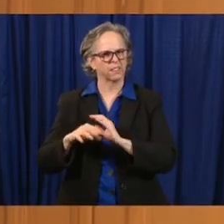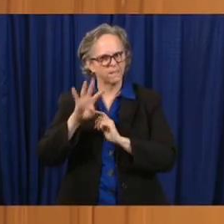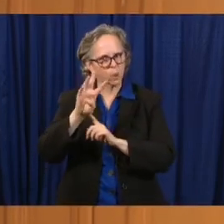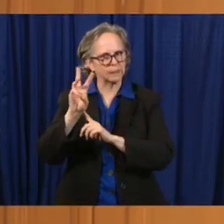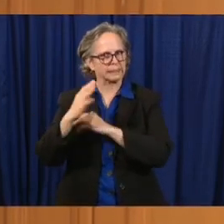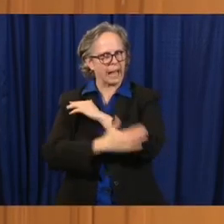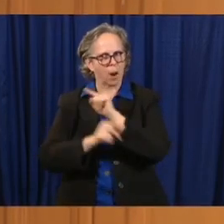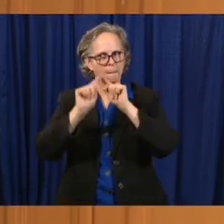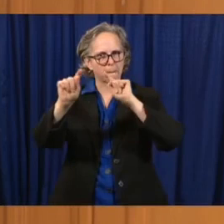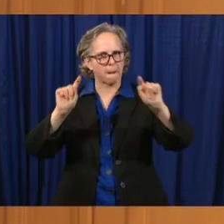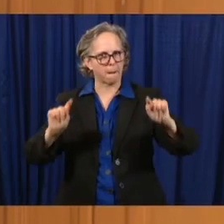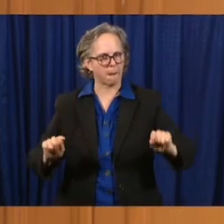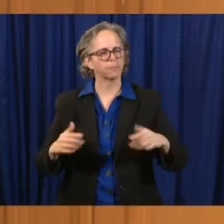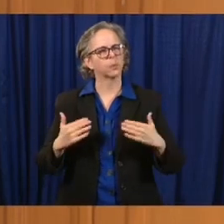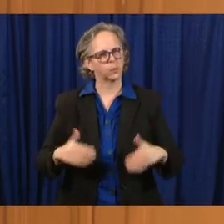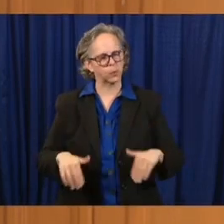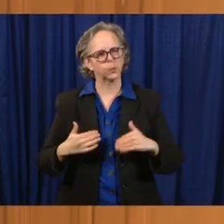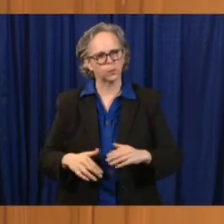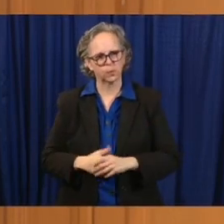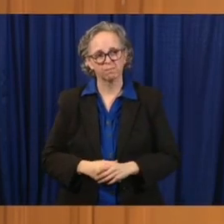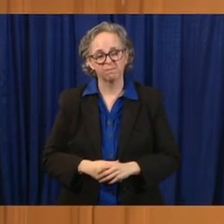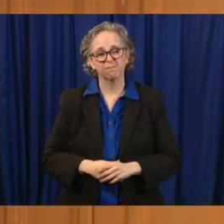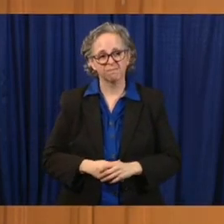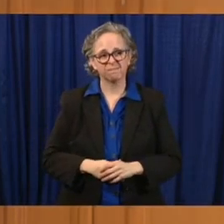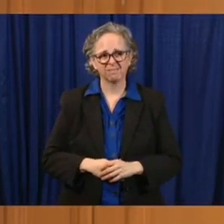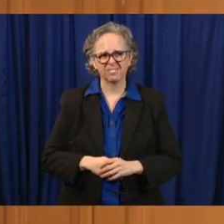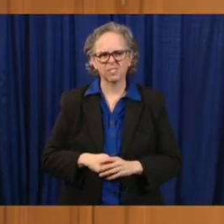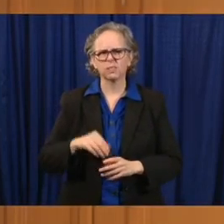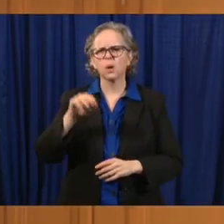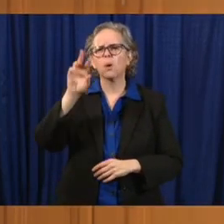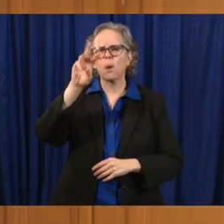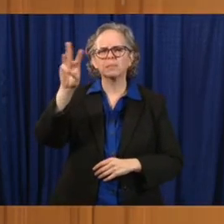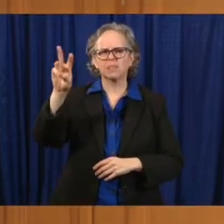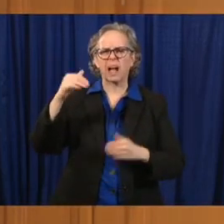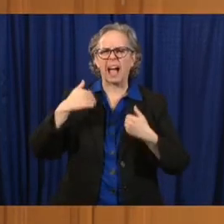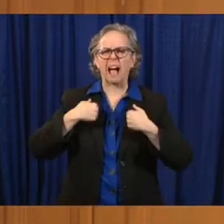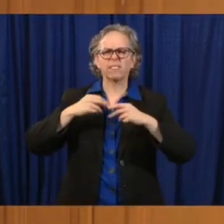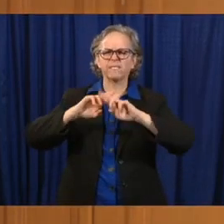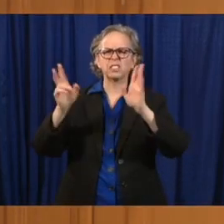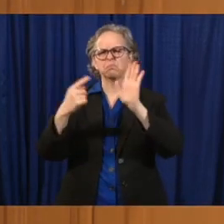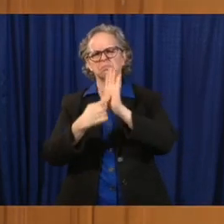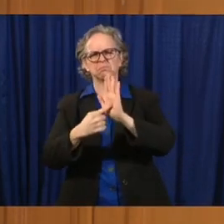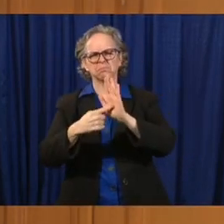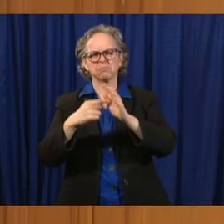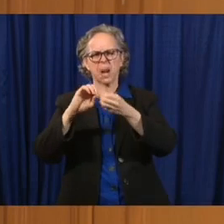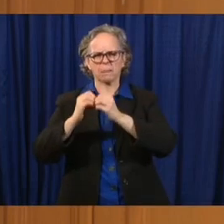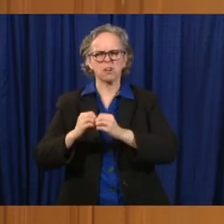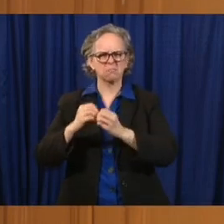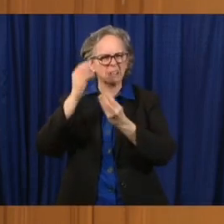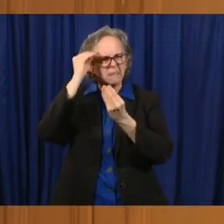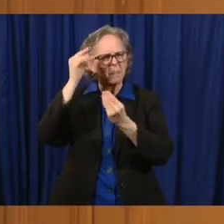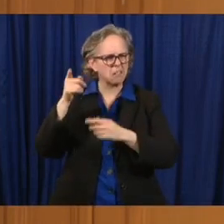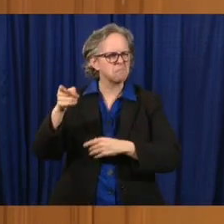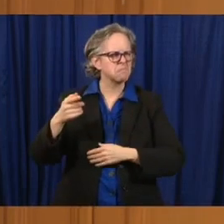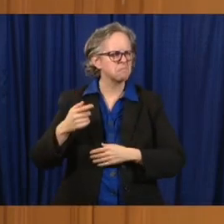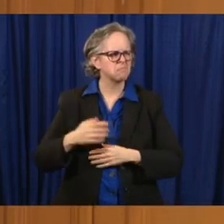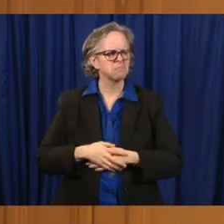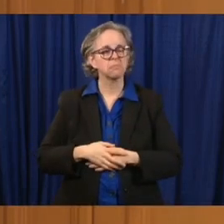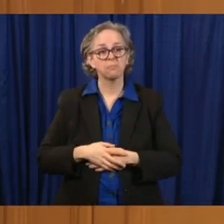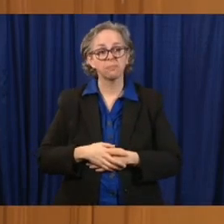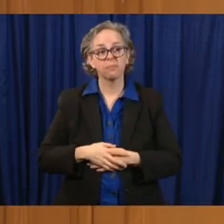Again, we're updating our statistics for you on our website. More and more data there each day. Still pretty much